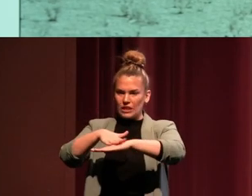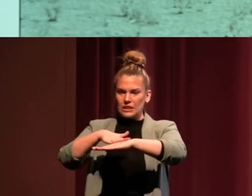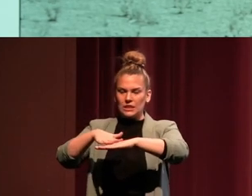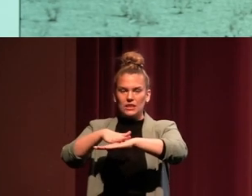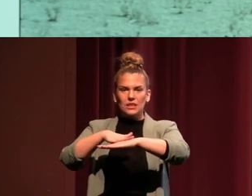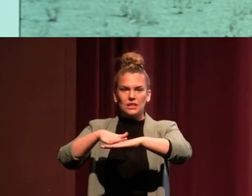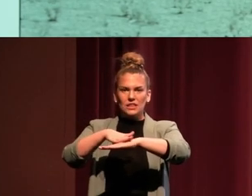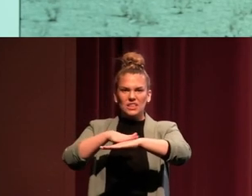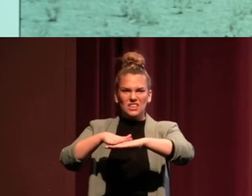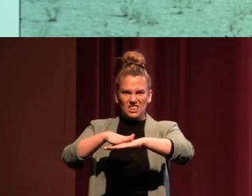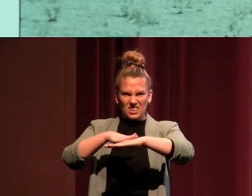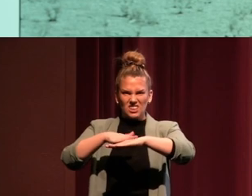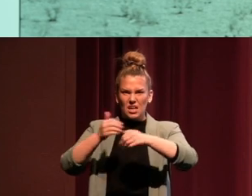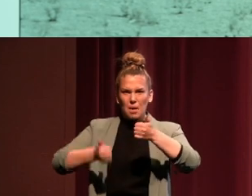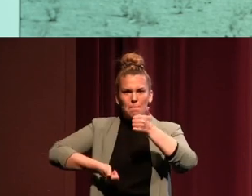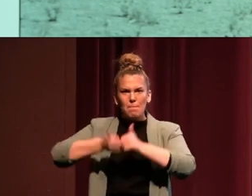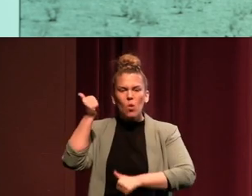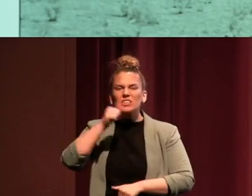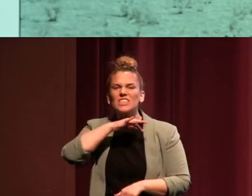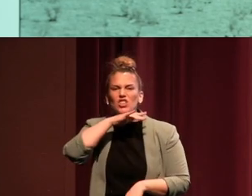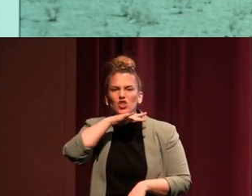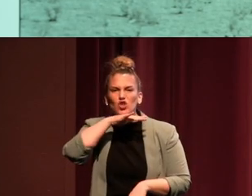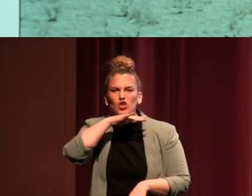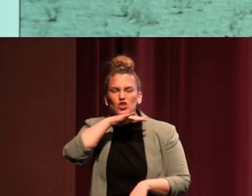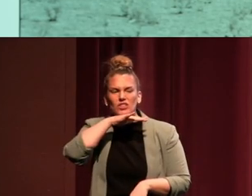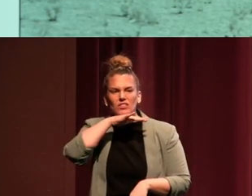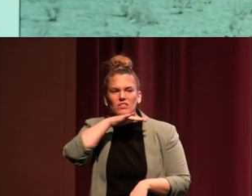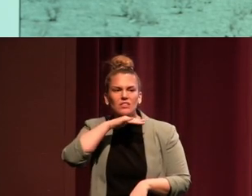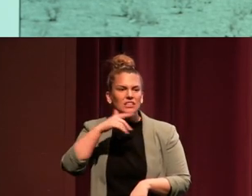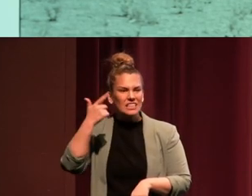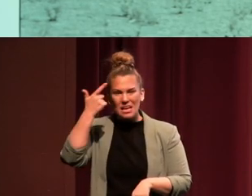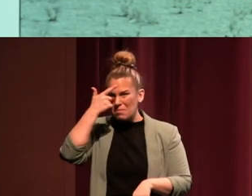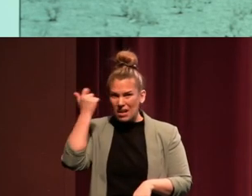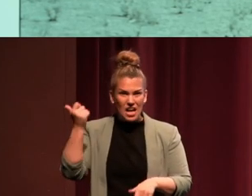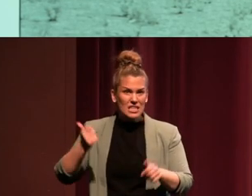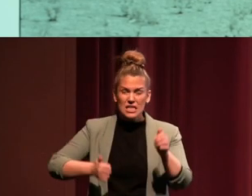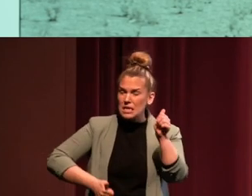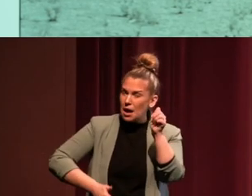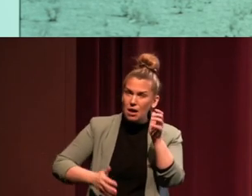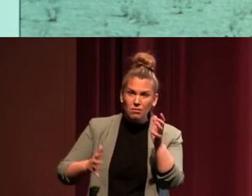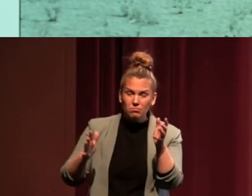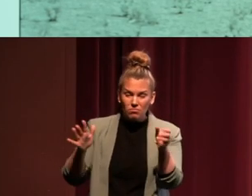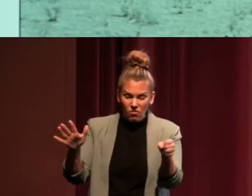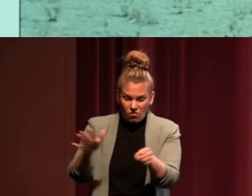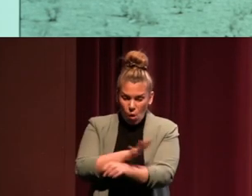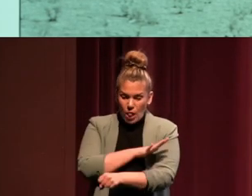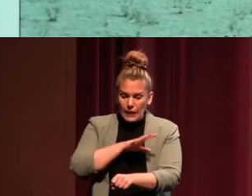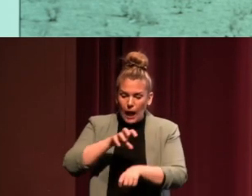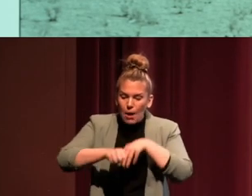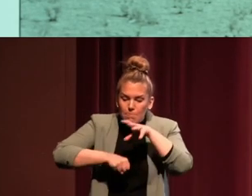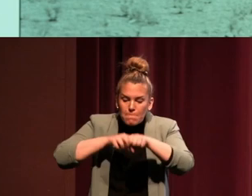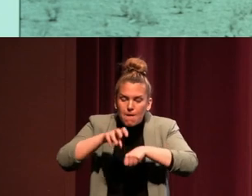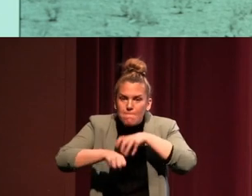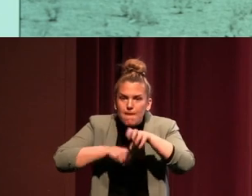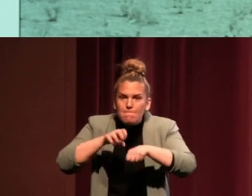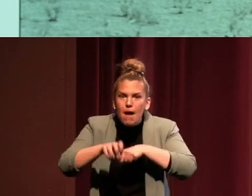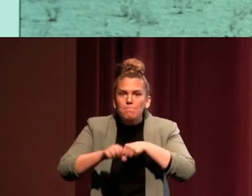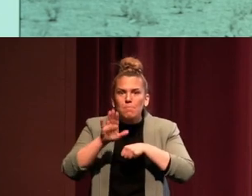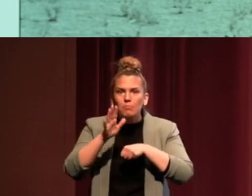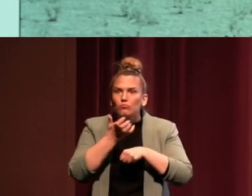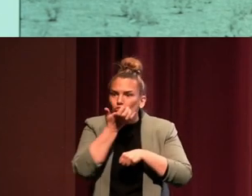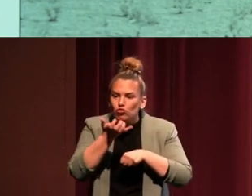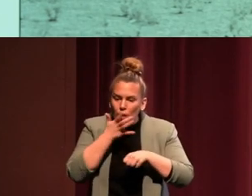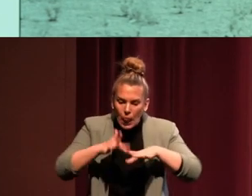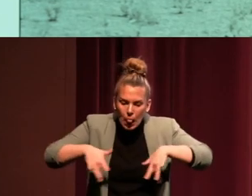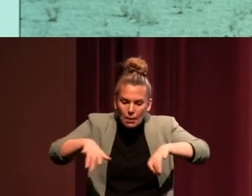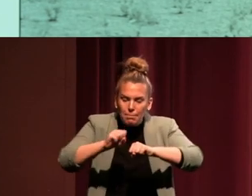which is mostly dirt, because it has been completely grazed by cattle. Even in the hottest, driest months